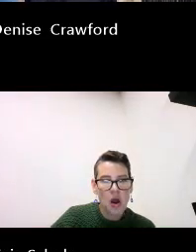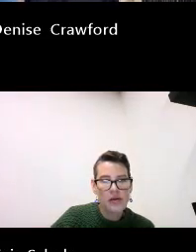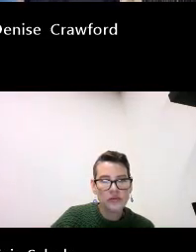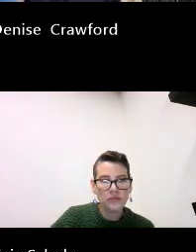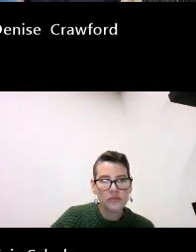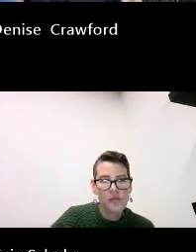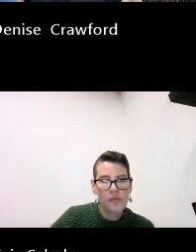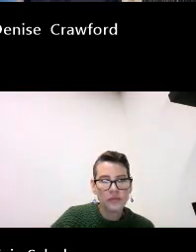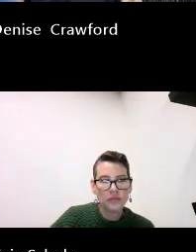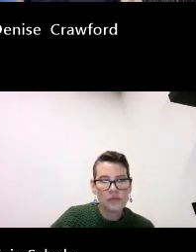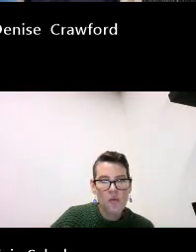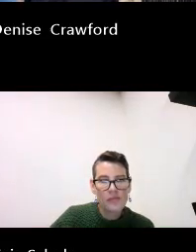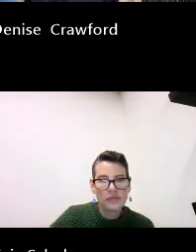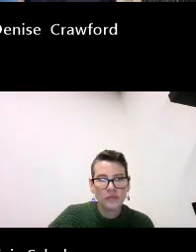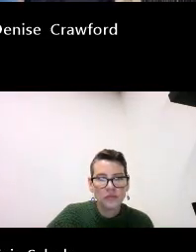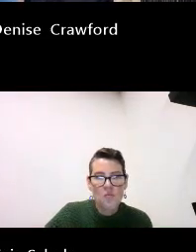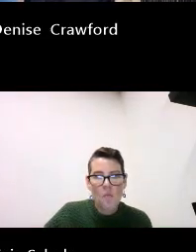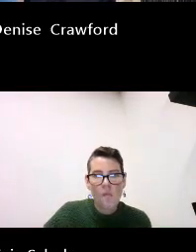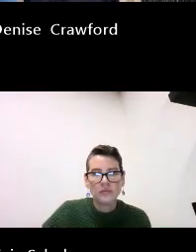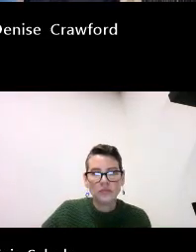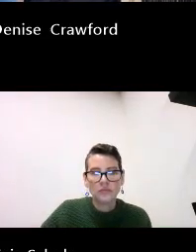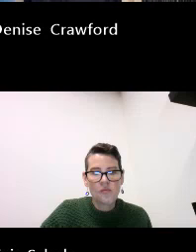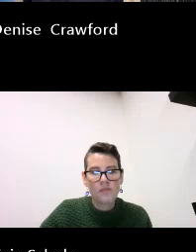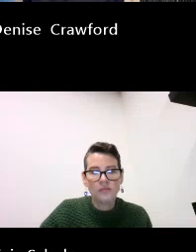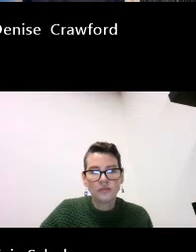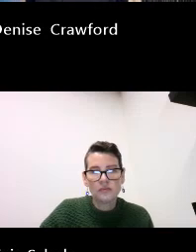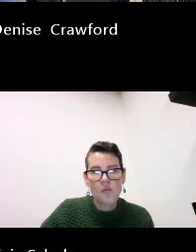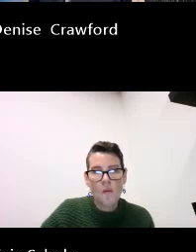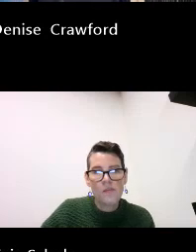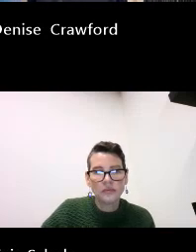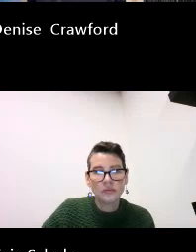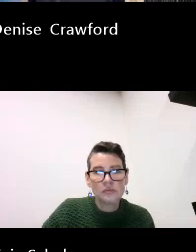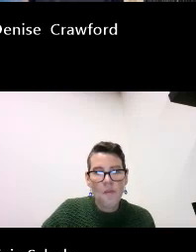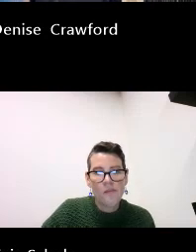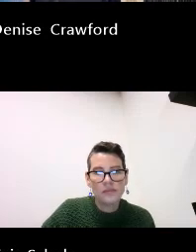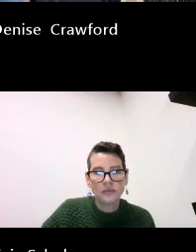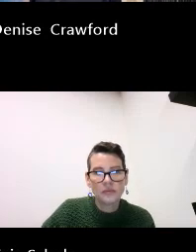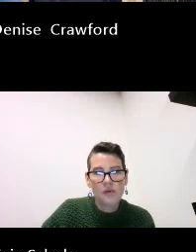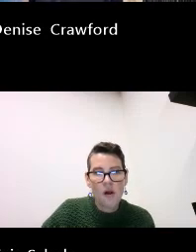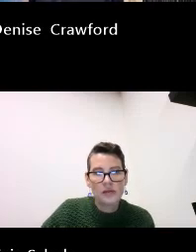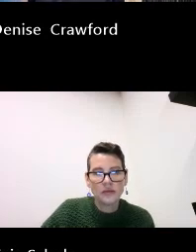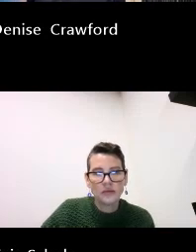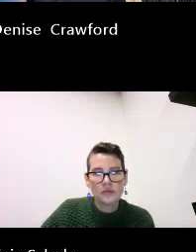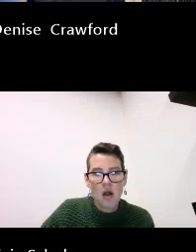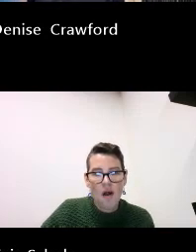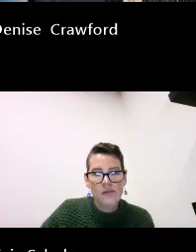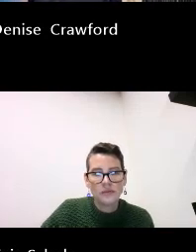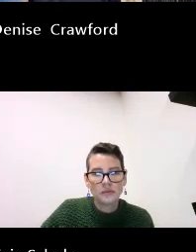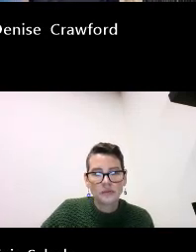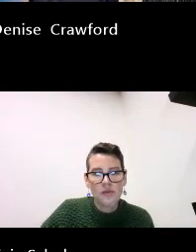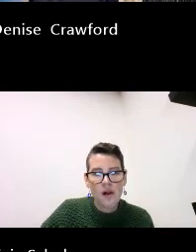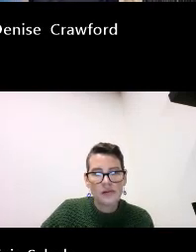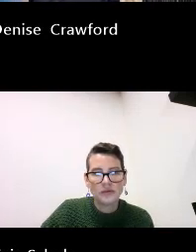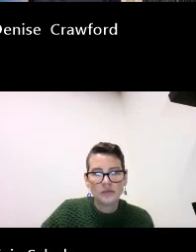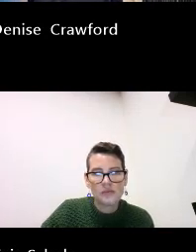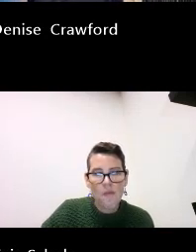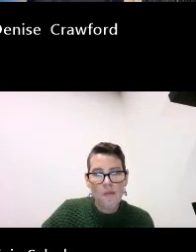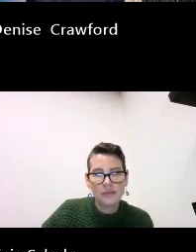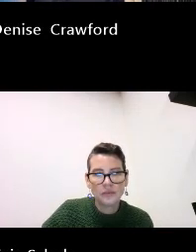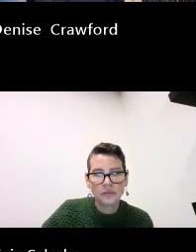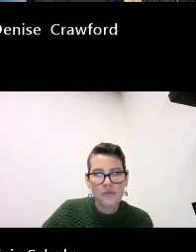note. So I personally prefer DAP, but you can use whatever format